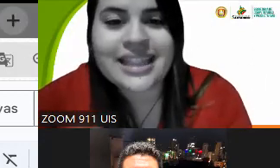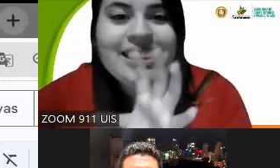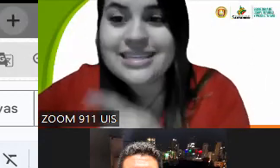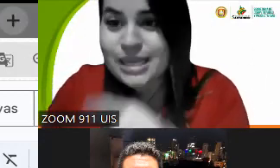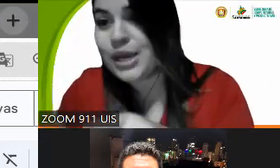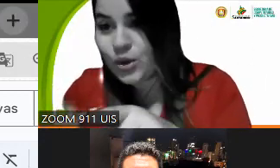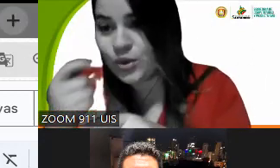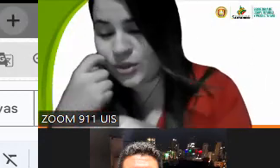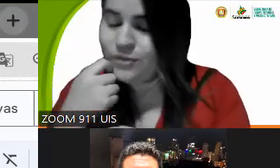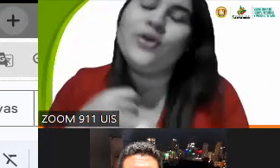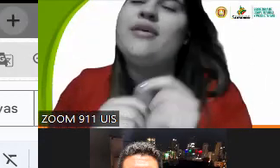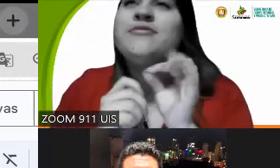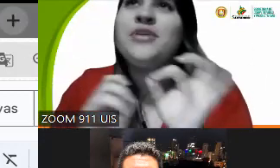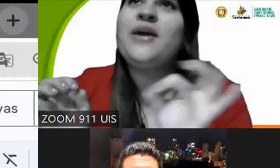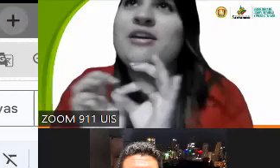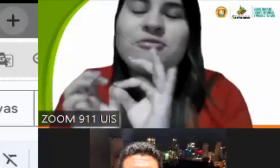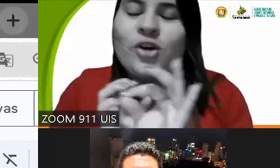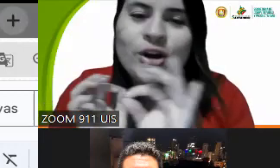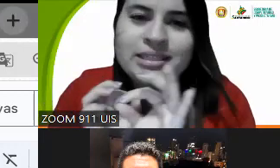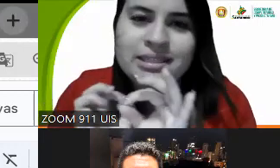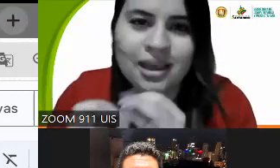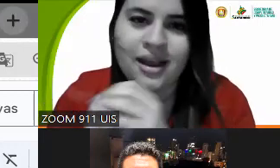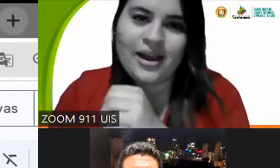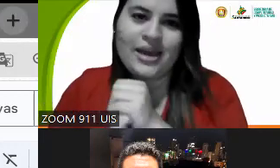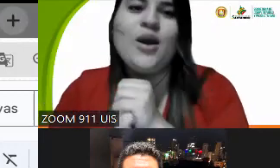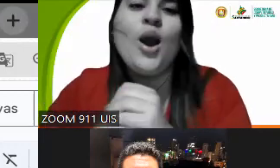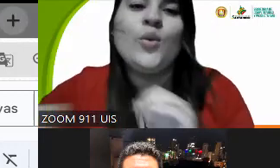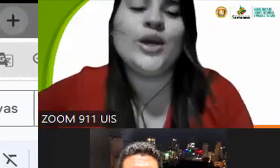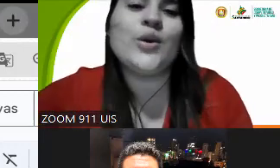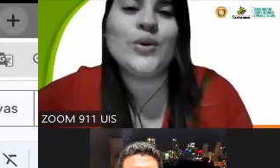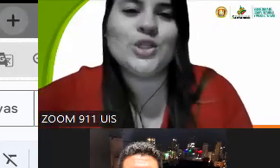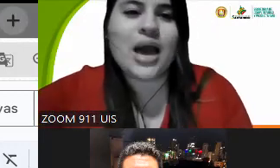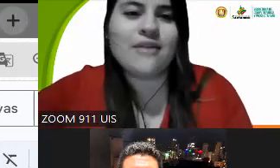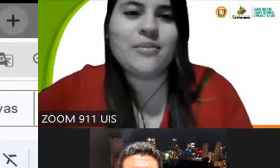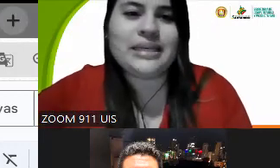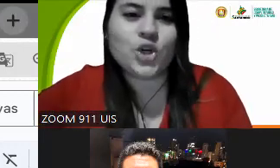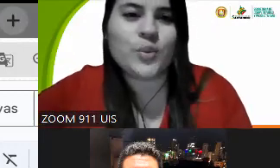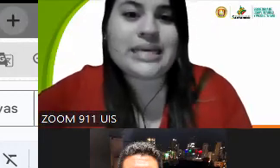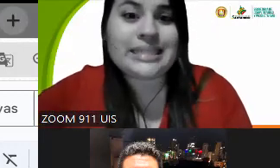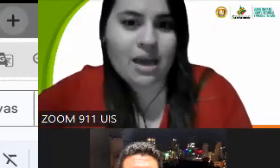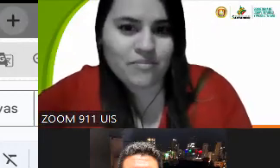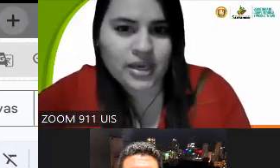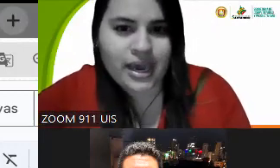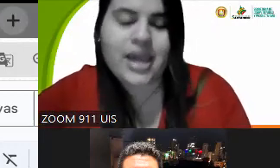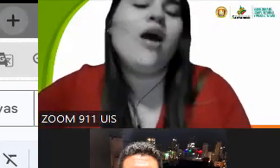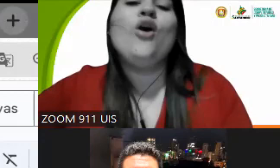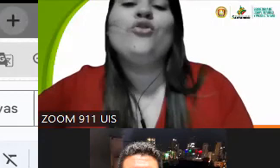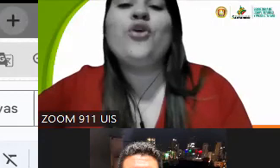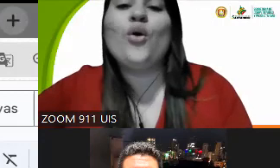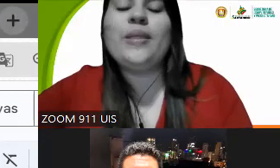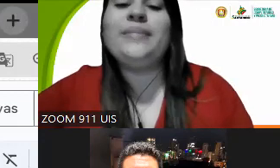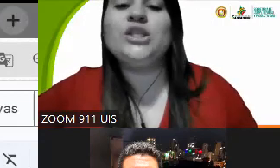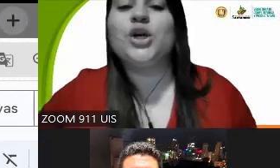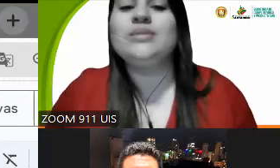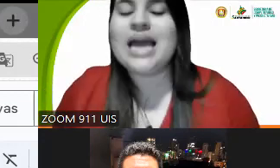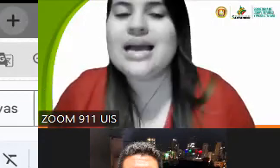And this cycle, for the very first time, we are going to have a midterm exam, okay?